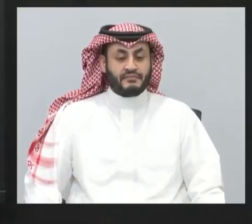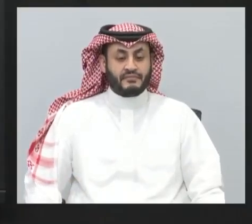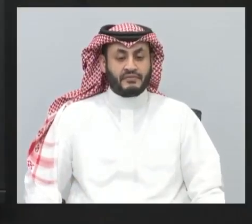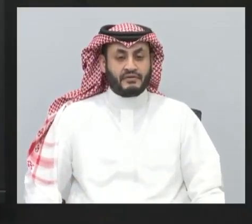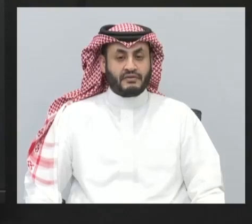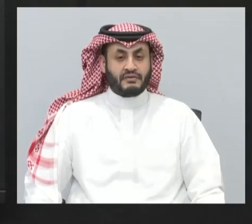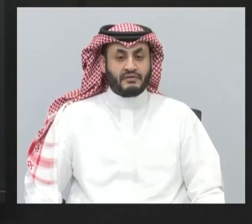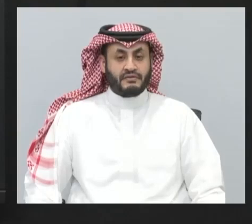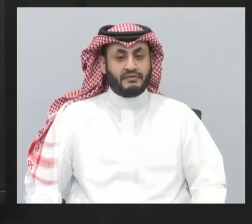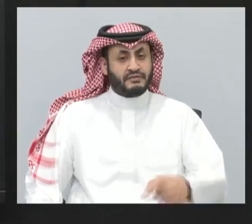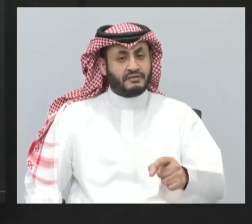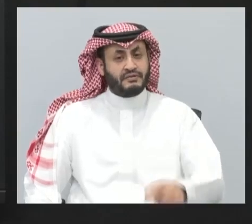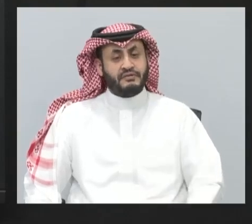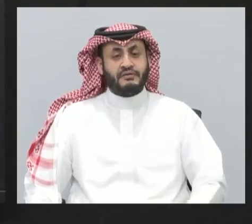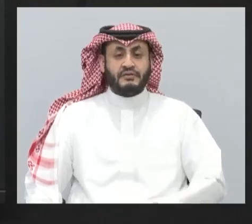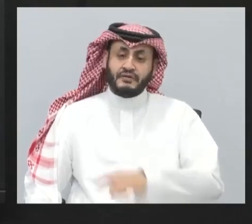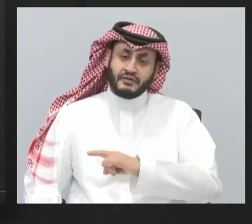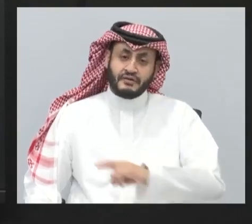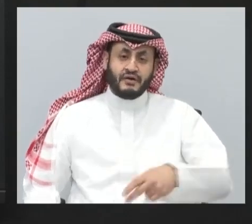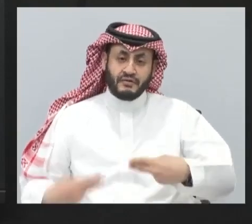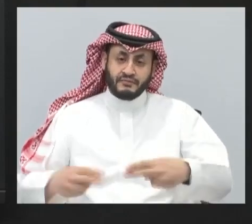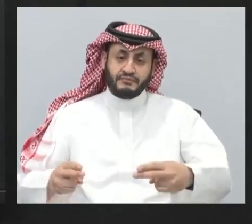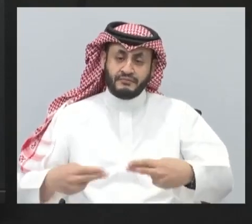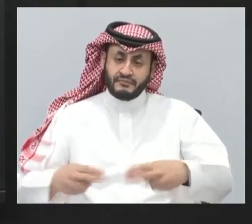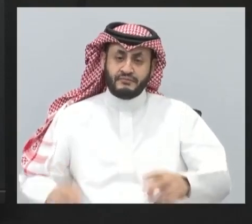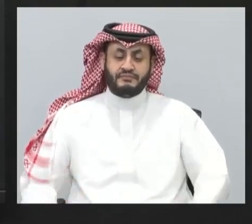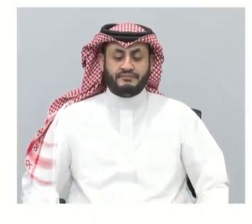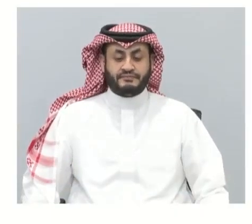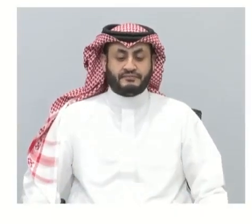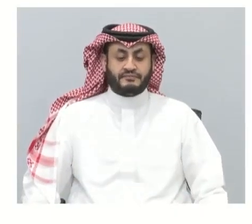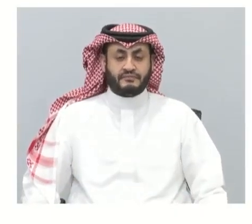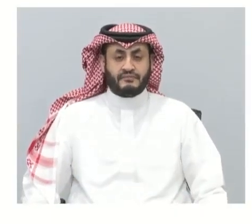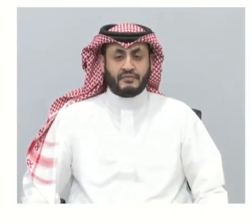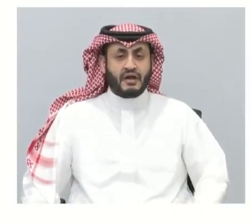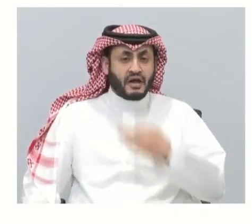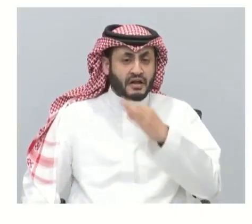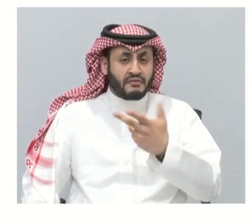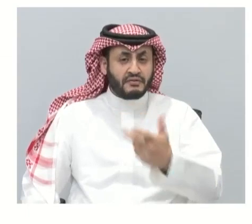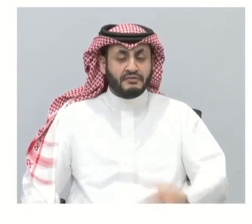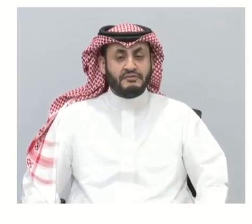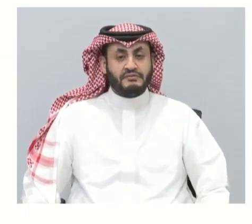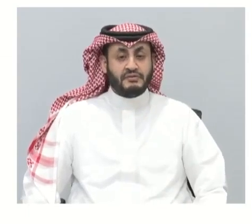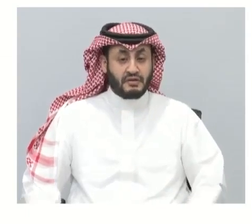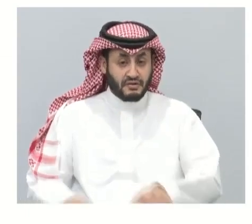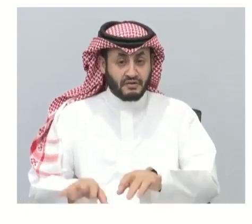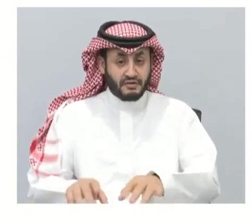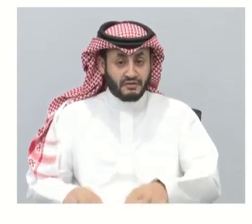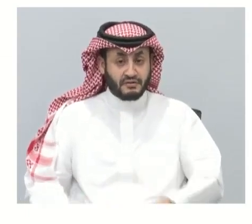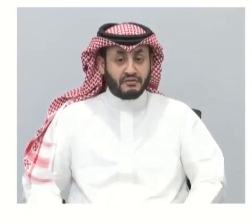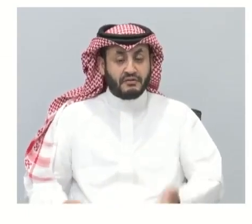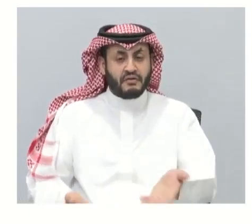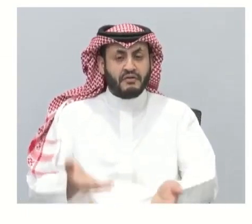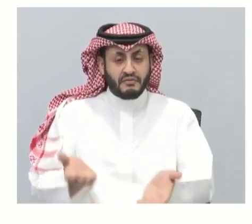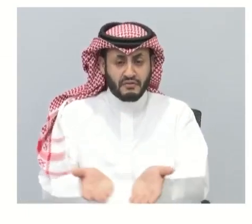learning? She is actually with. What did she say? She said, the internet has brought schools